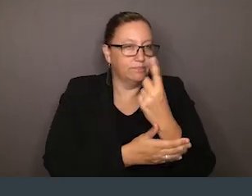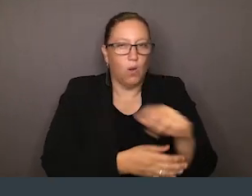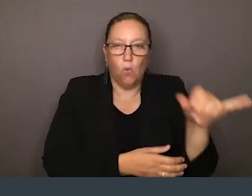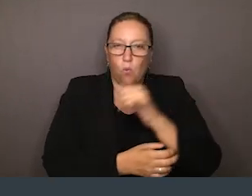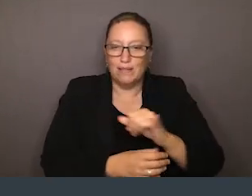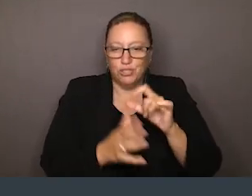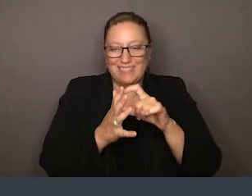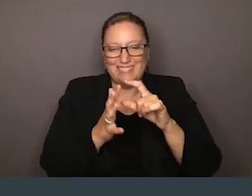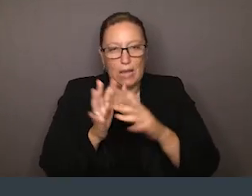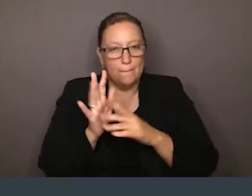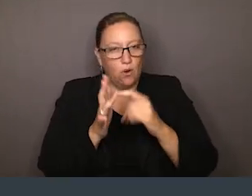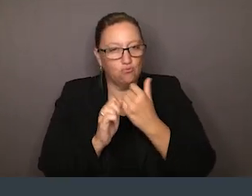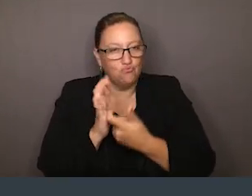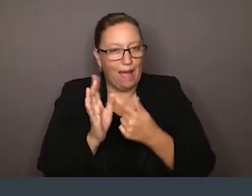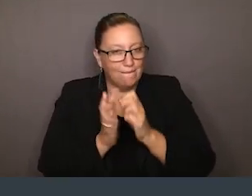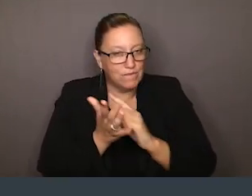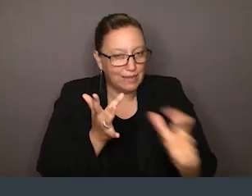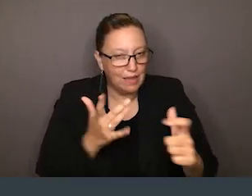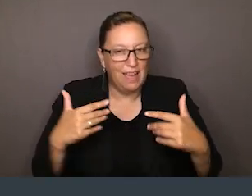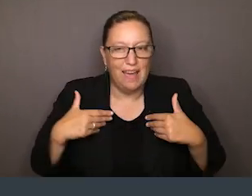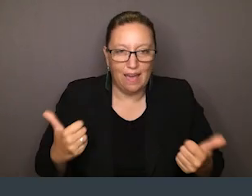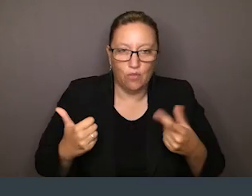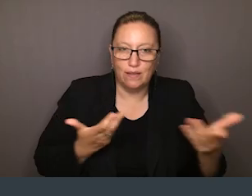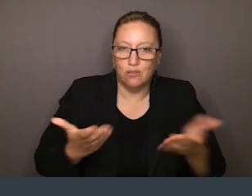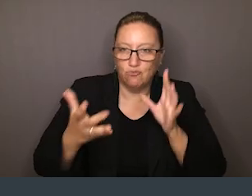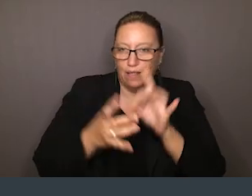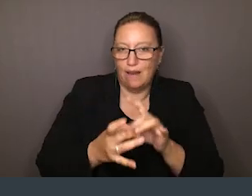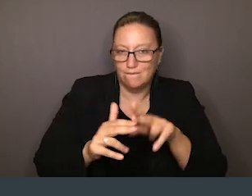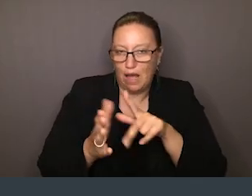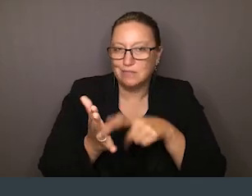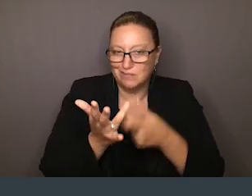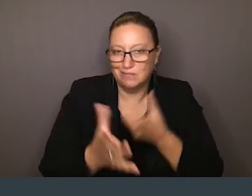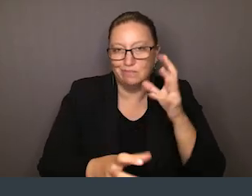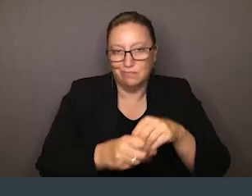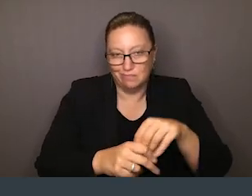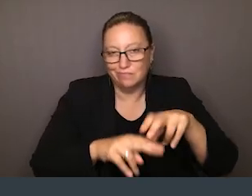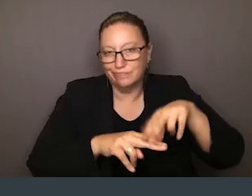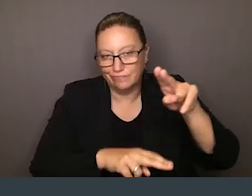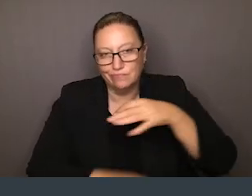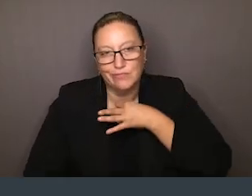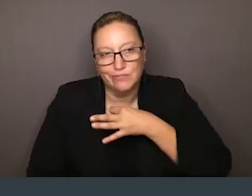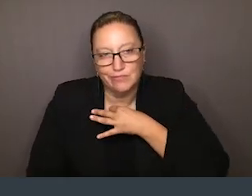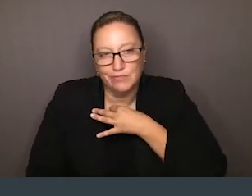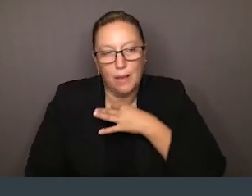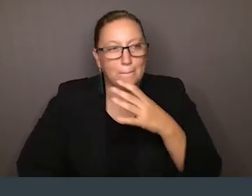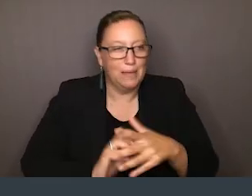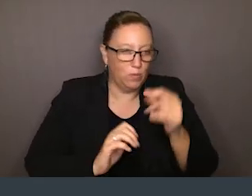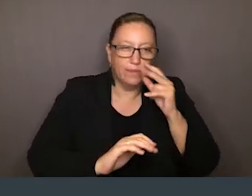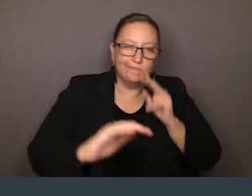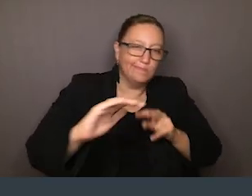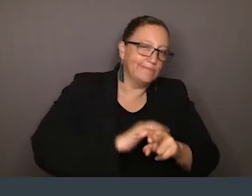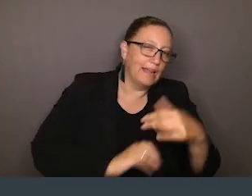health, and service-related factors were associated with the increased risk. Together, this approach allowed us to estimate how common